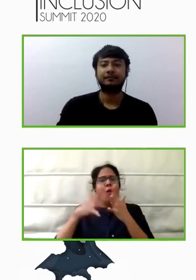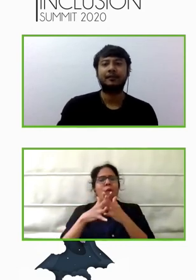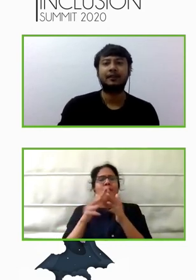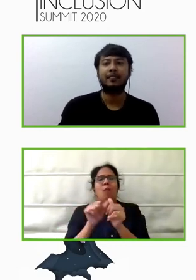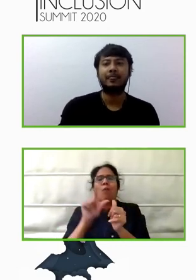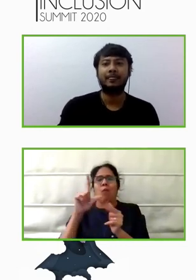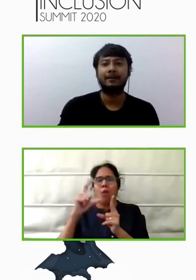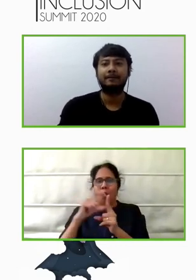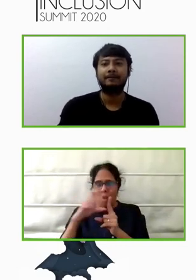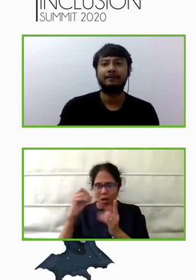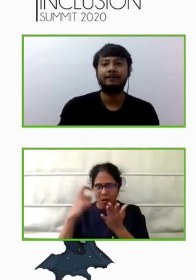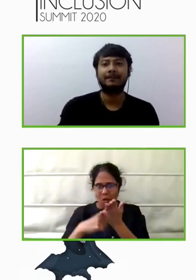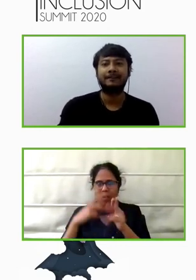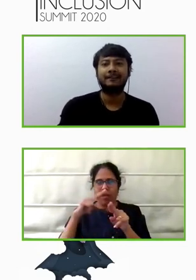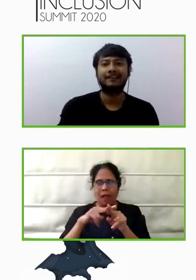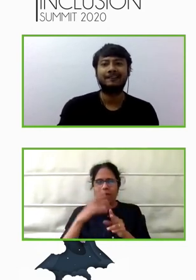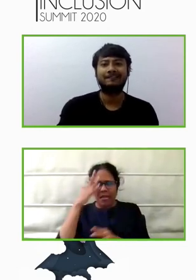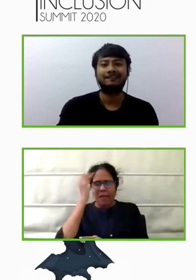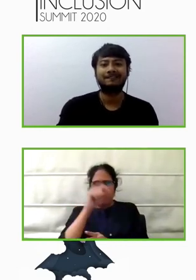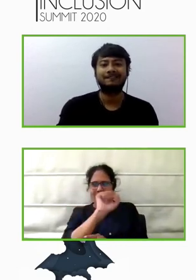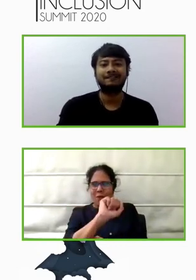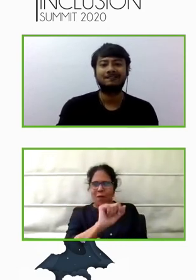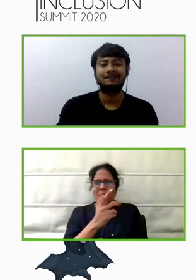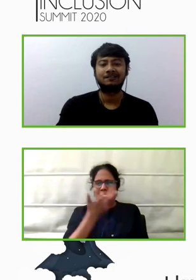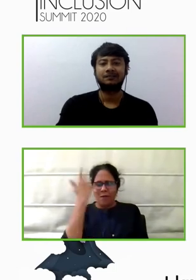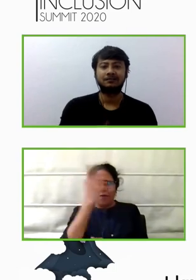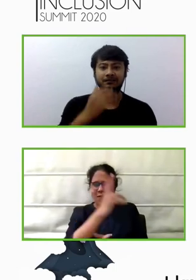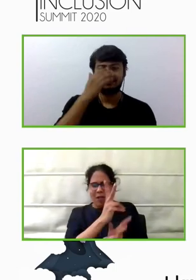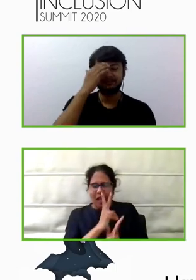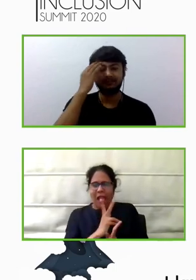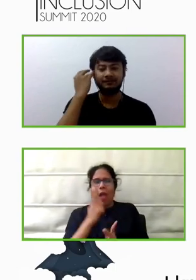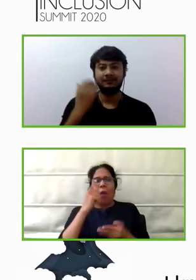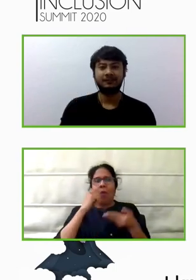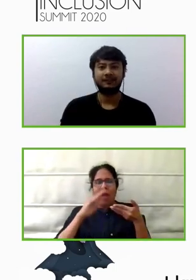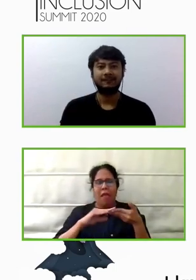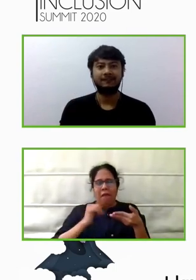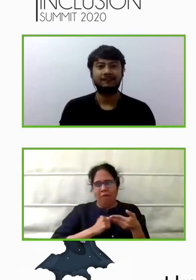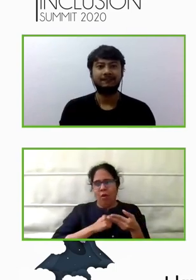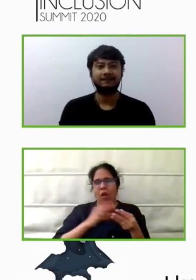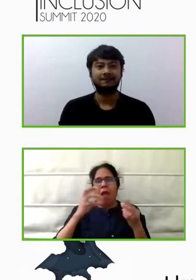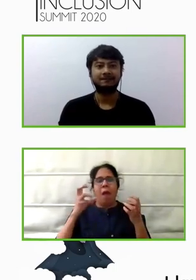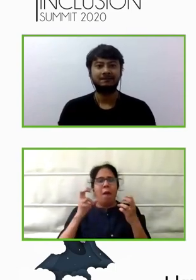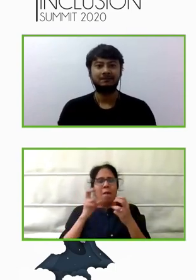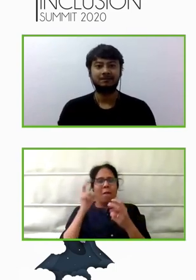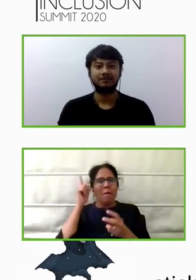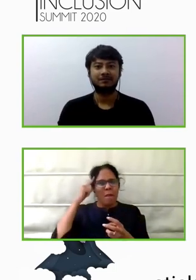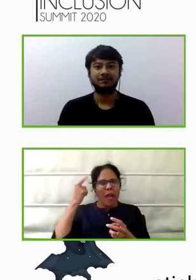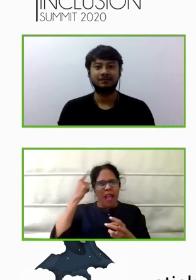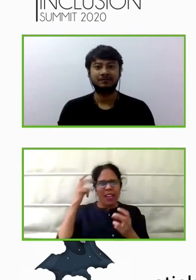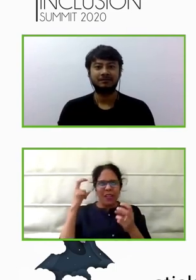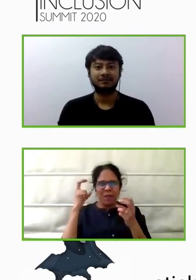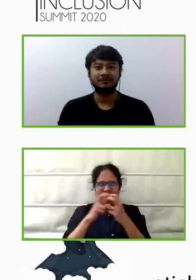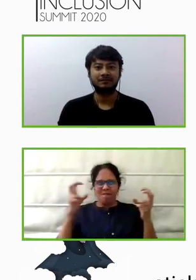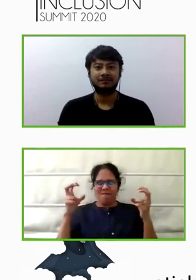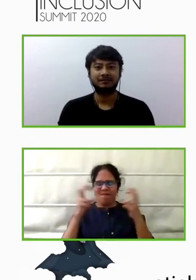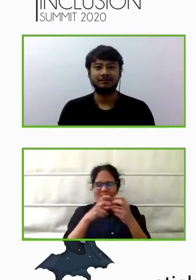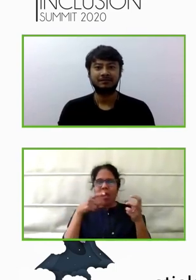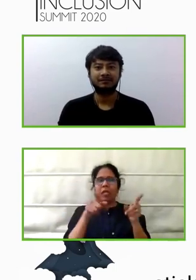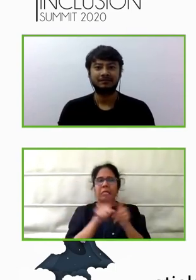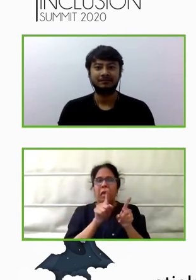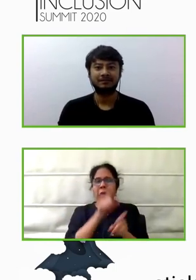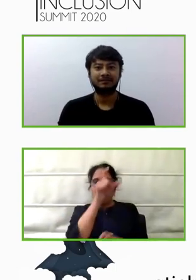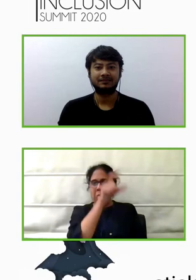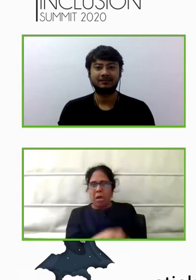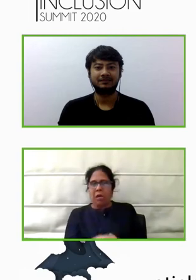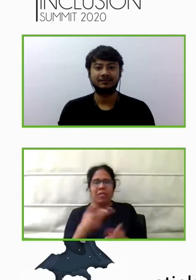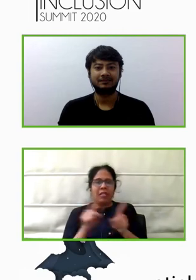you said is, my wife has a very magnetic personality. I know that was pun intended, because you could stick something on her